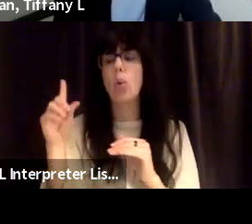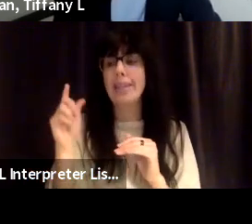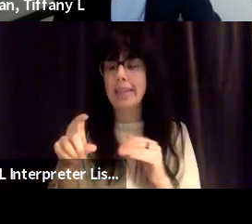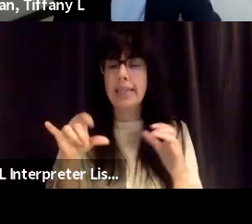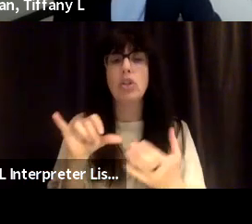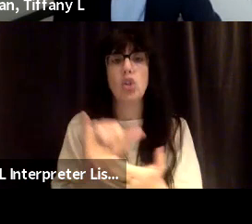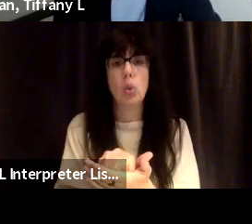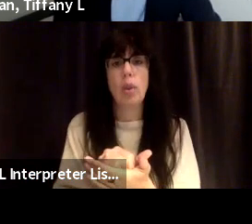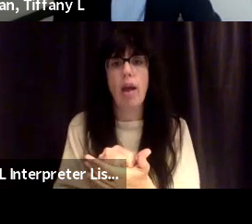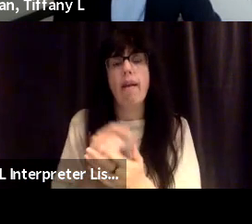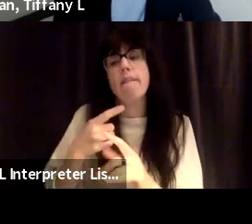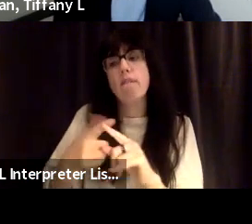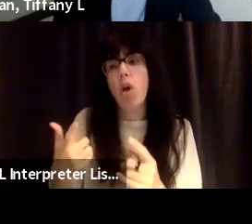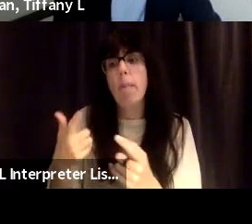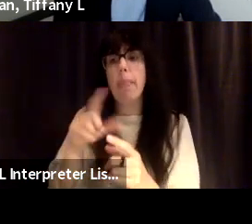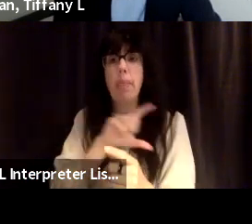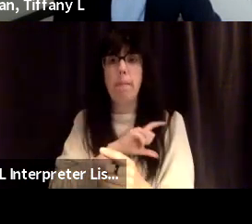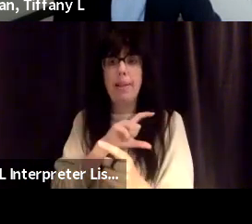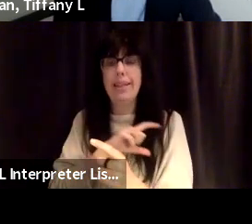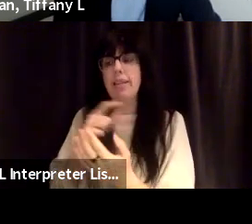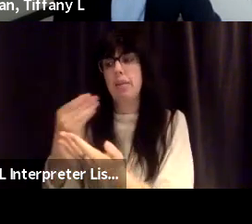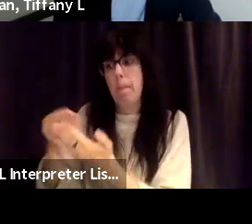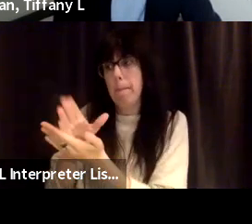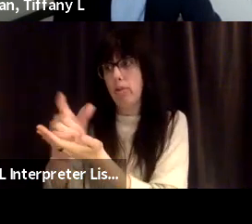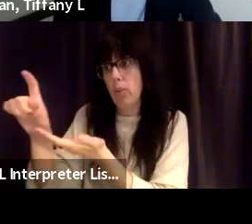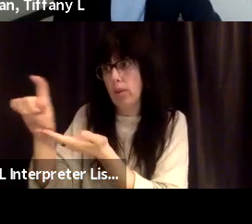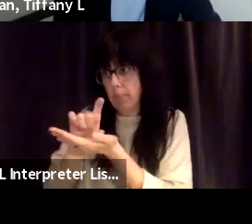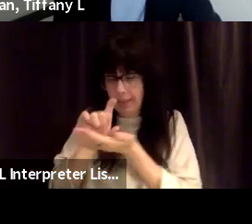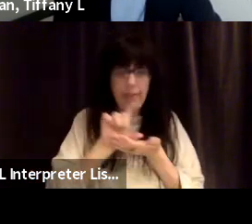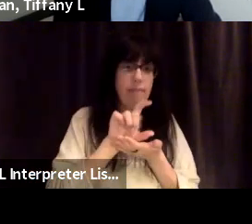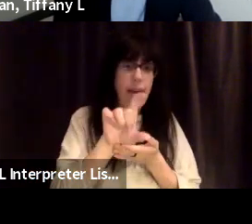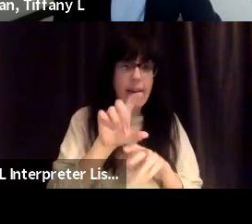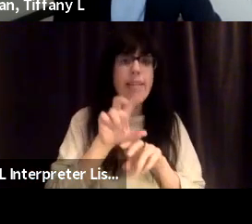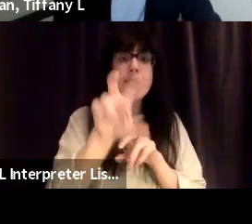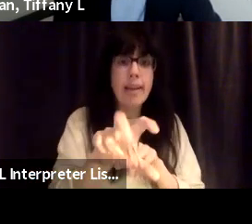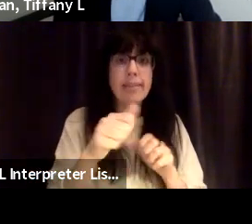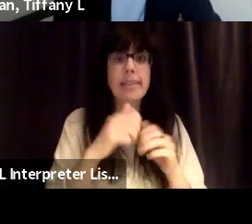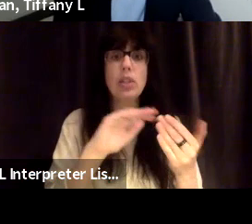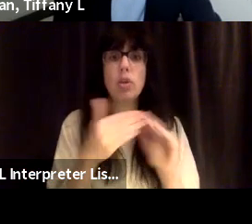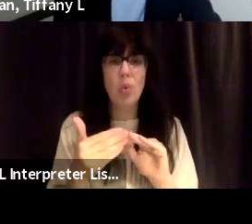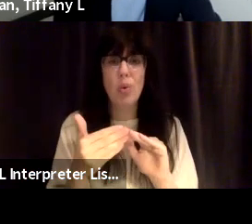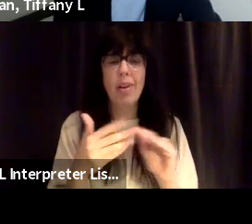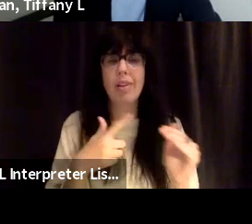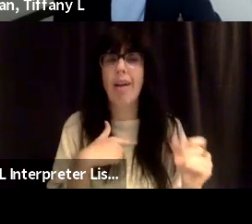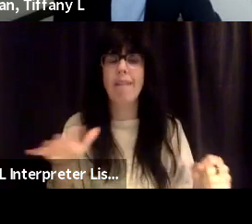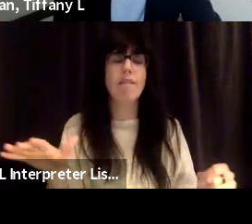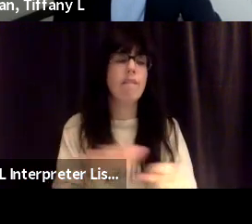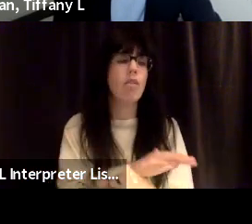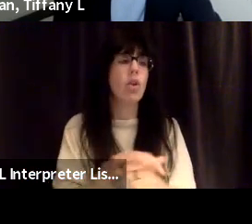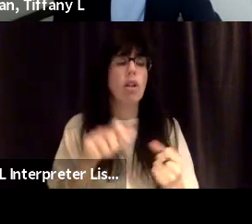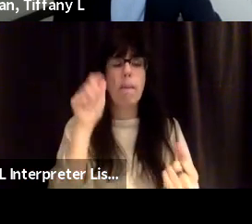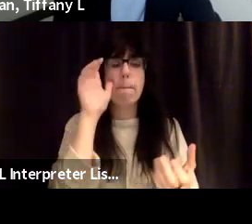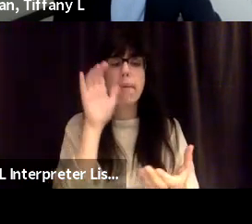money from the police budget and invest in communities. I 100% believe that, so that we get to the root of